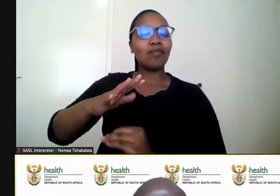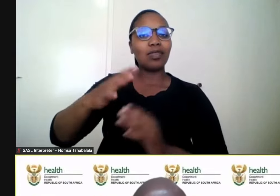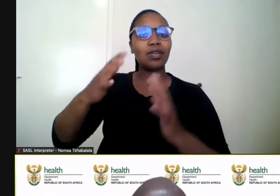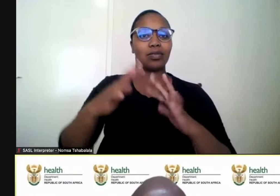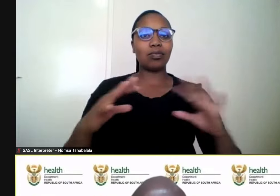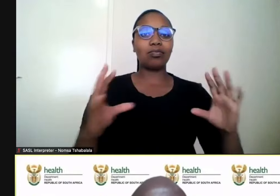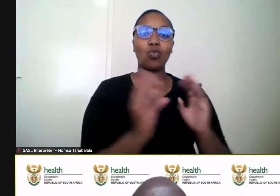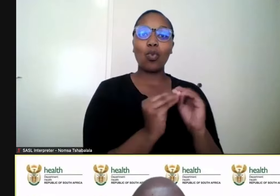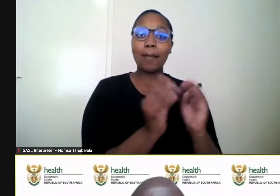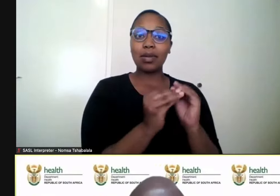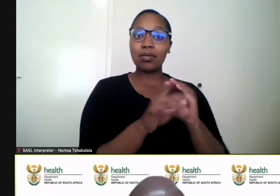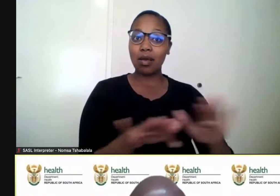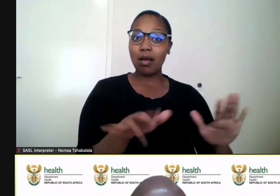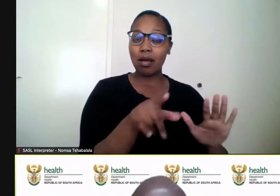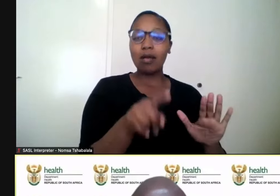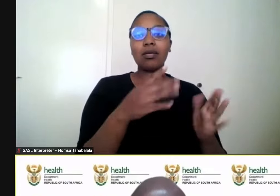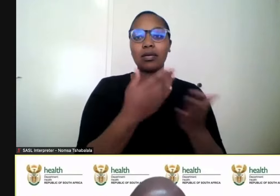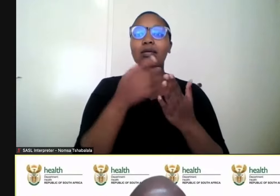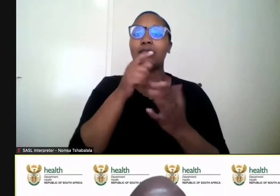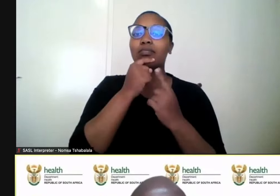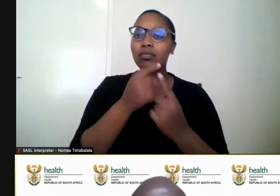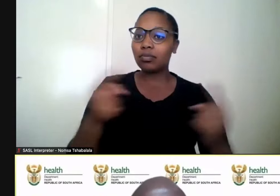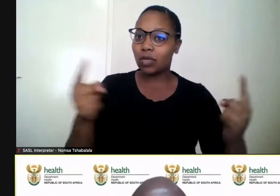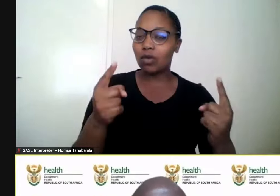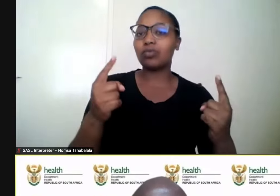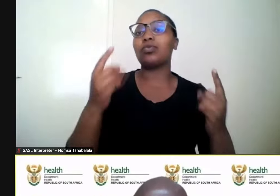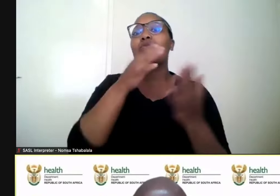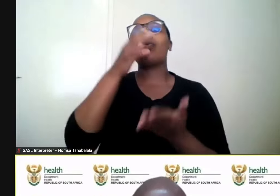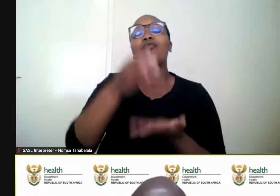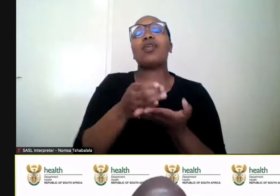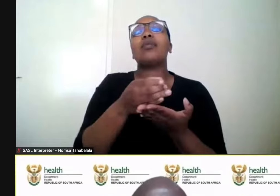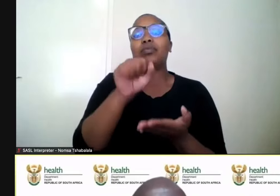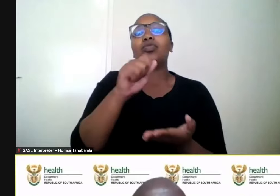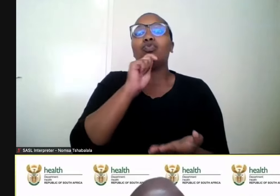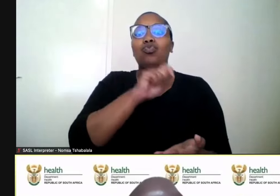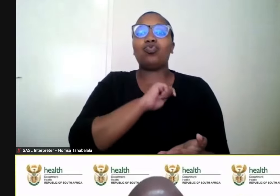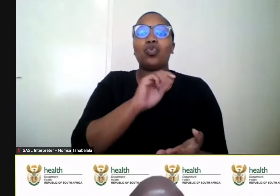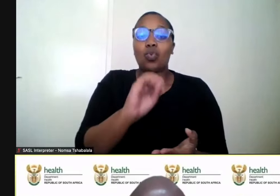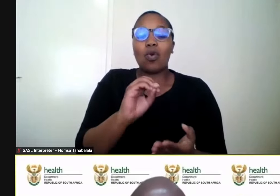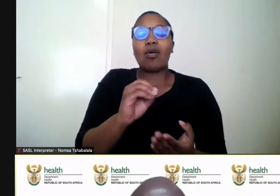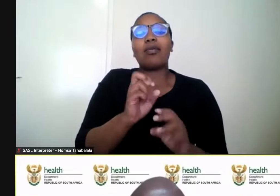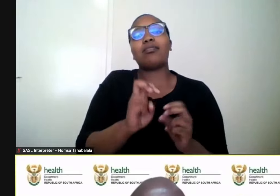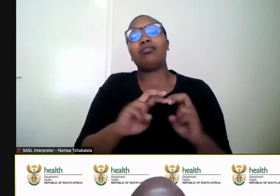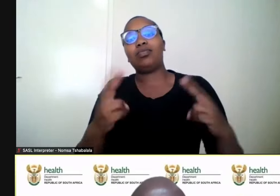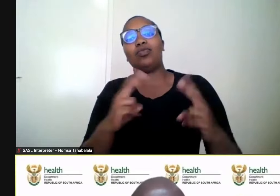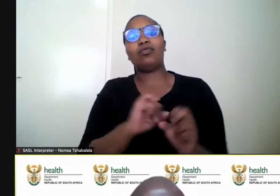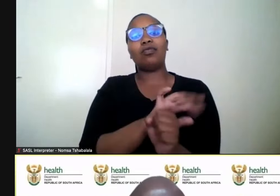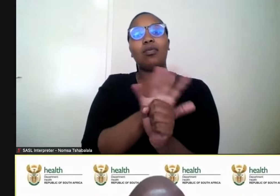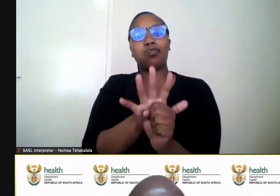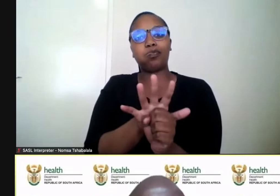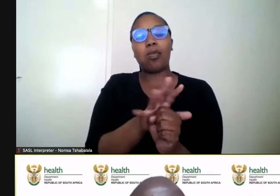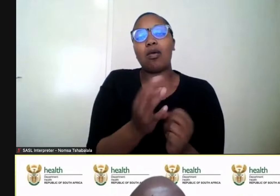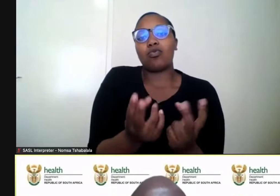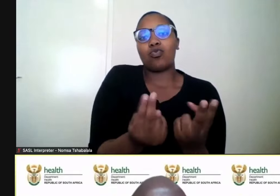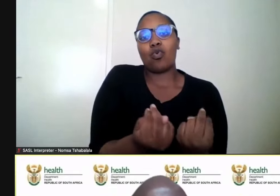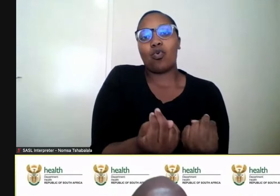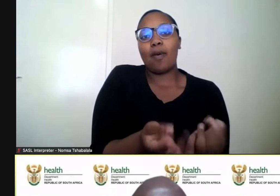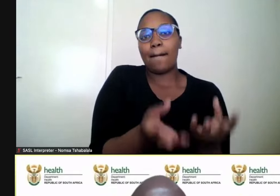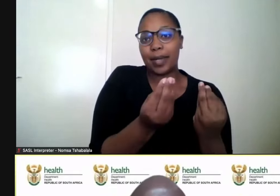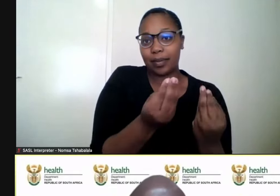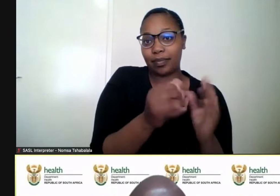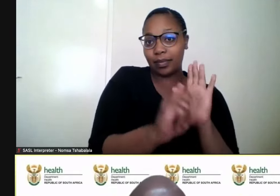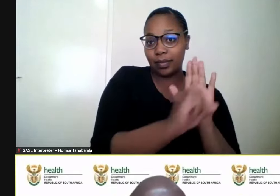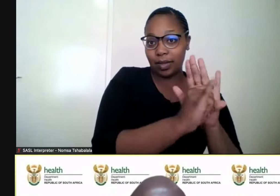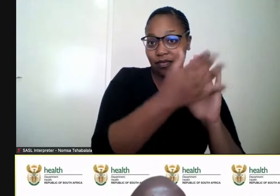happening. So we're still going to have further discussions at various fora, including Coronavirus Council,